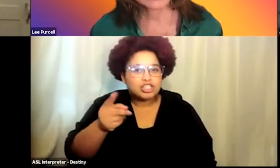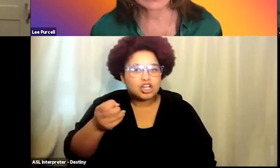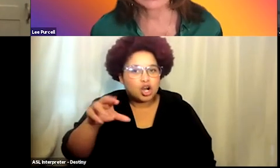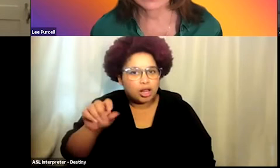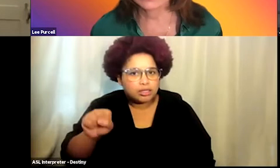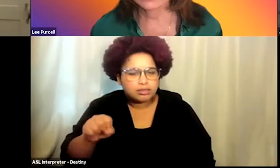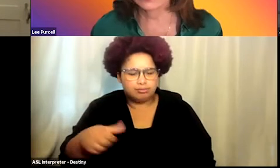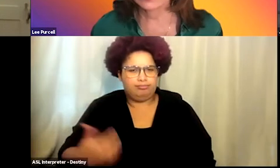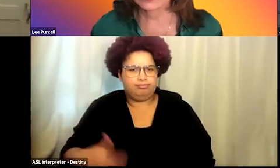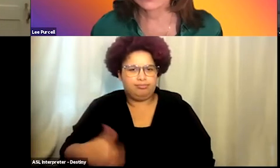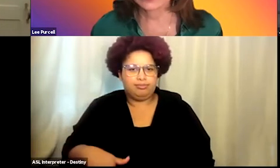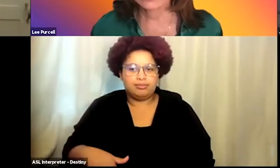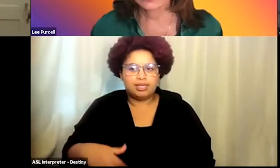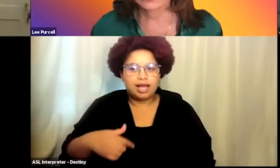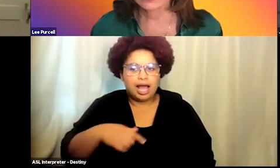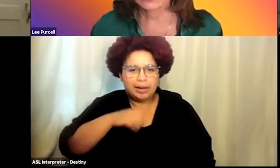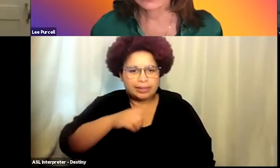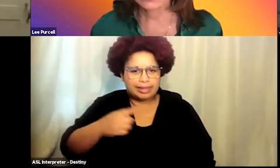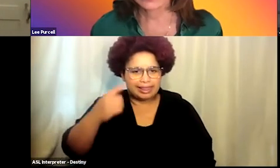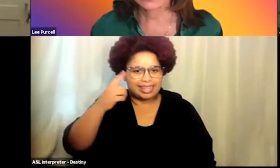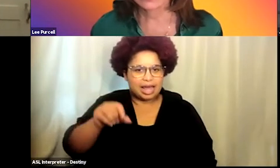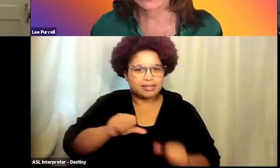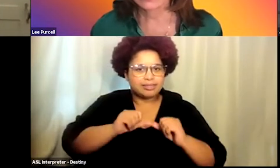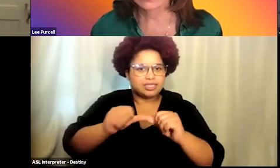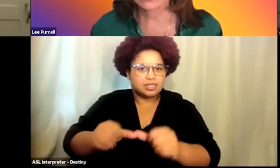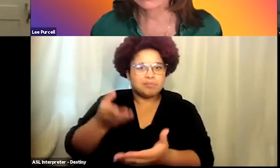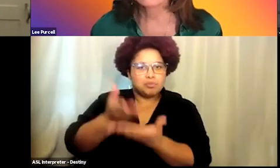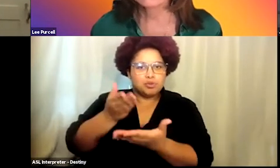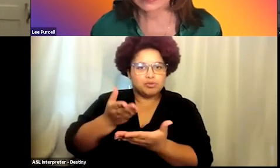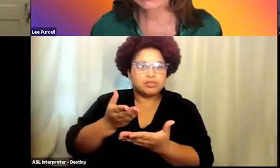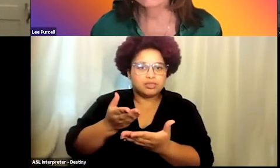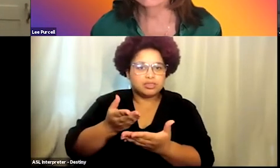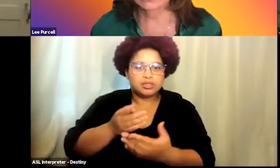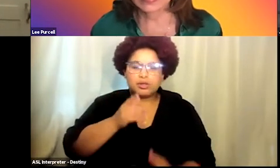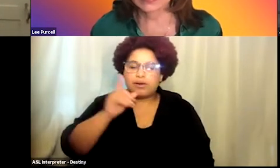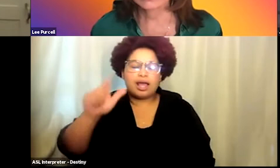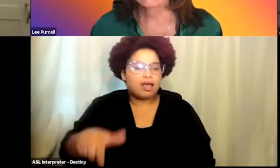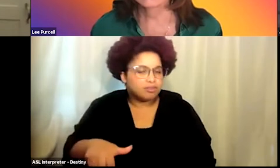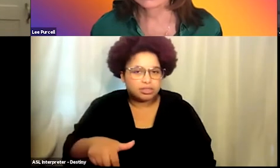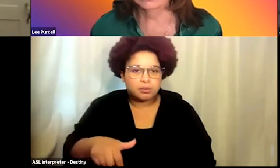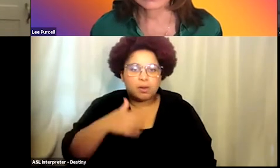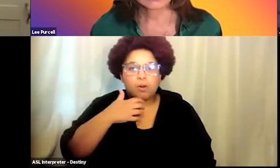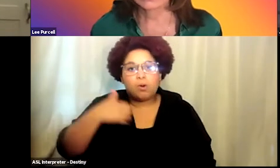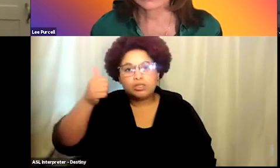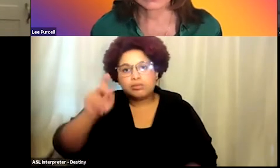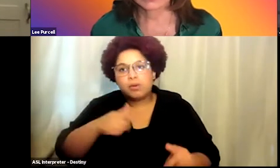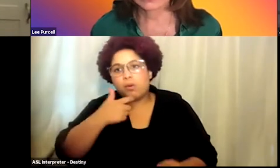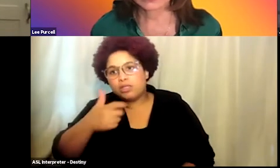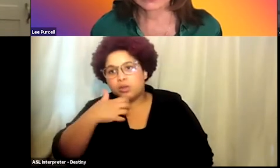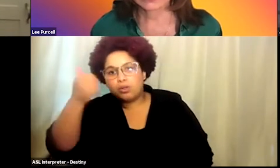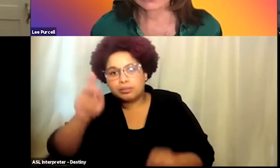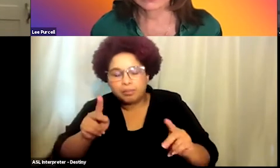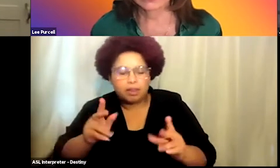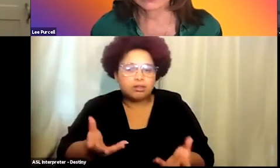Yeah. I mean, I really think that lives on. So it kind of proves that you don't have to have just older people watching older people.